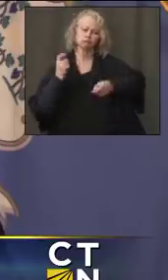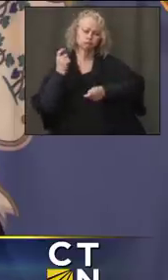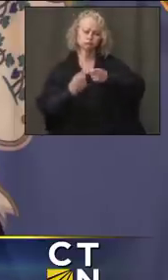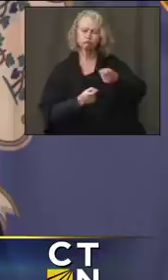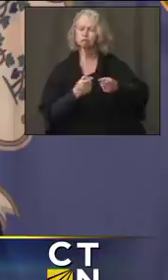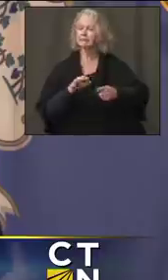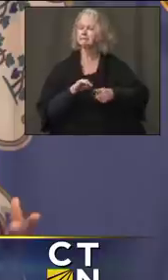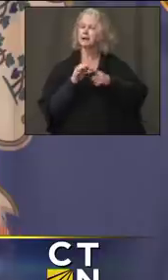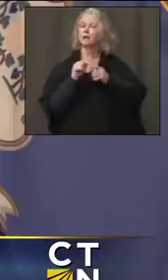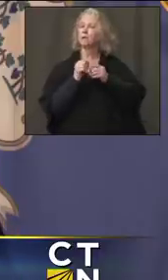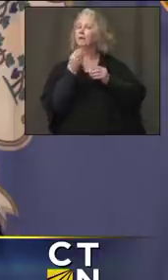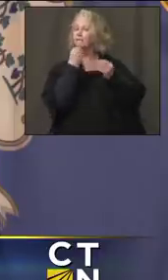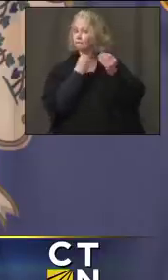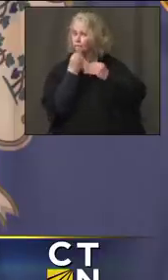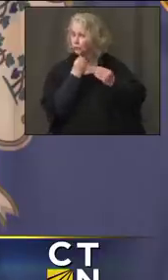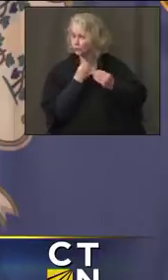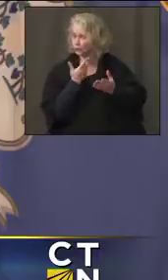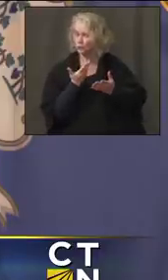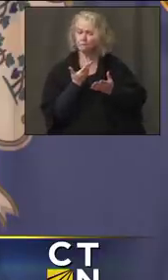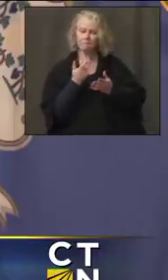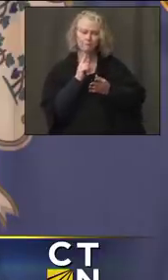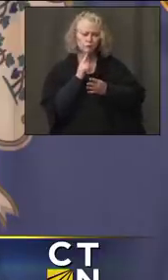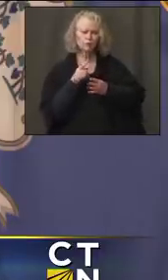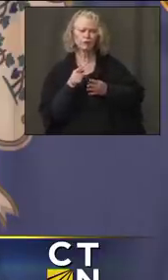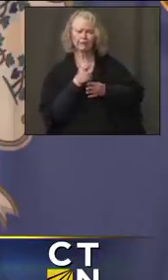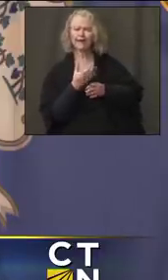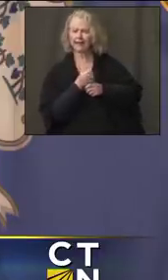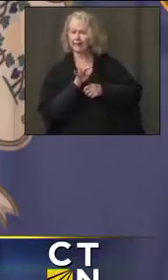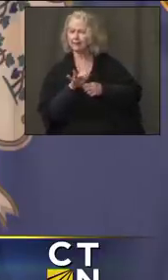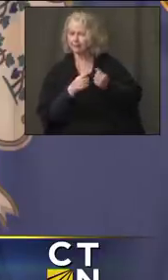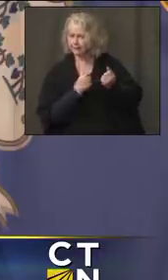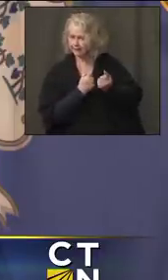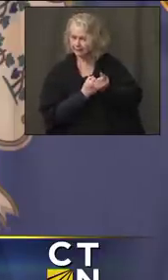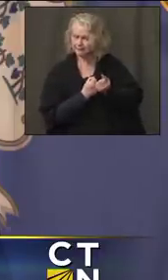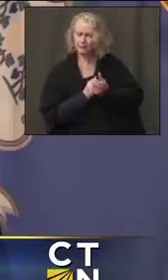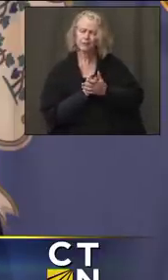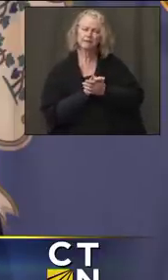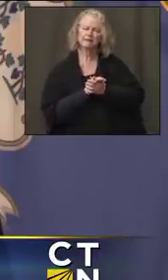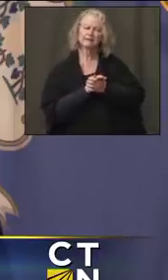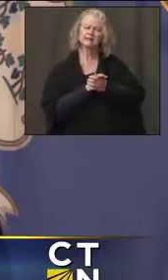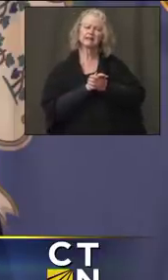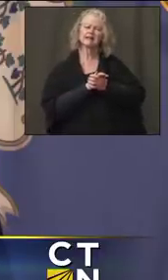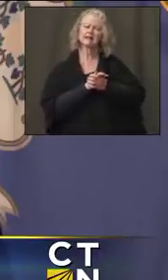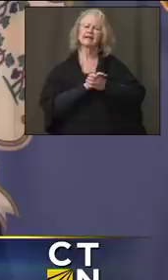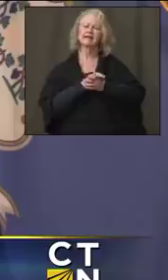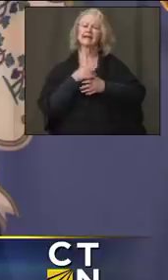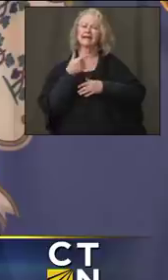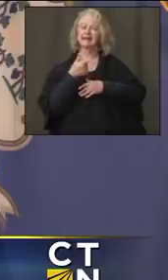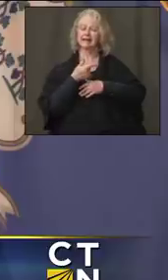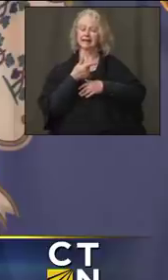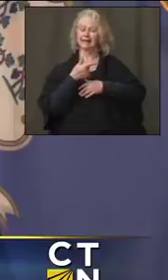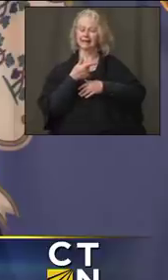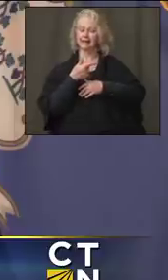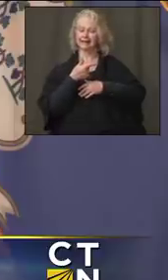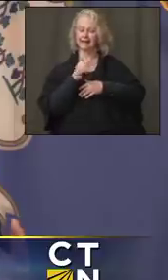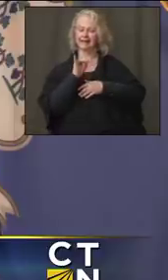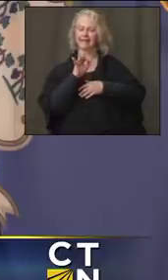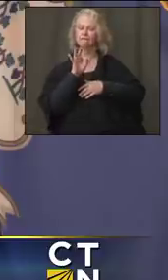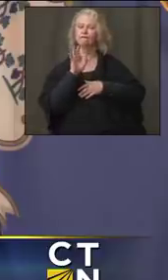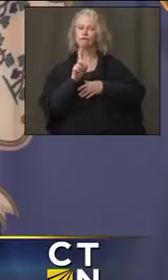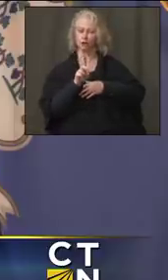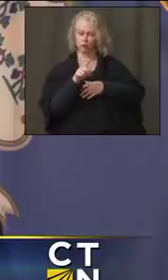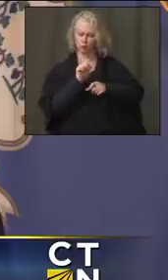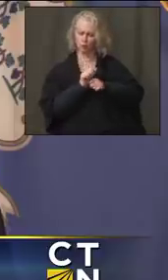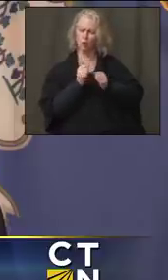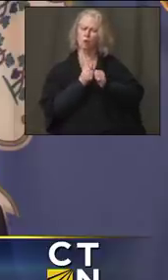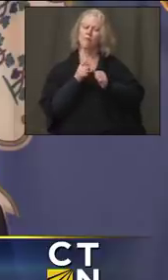of food security, to make sure they get some of the support they need. I think Deirdre Gifford is working very closely with the not-for-profits in terms